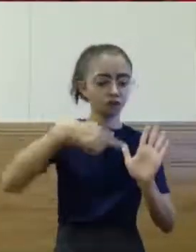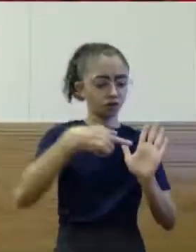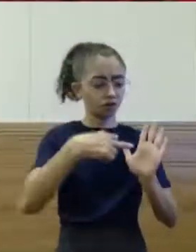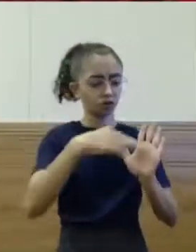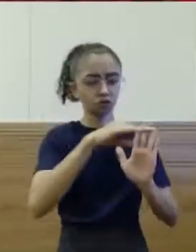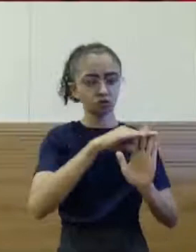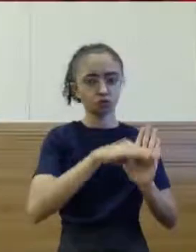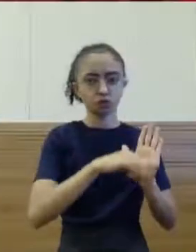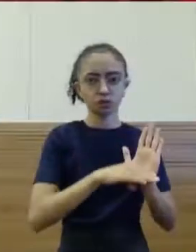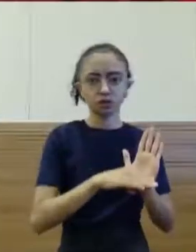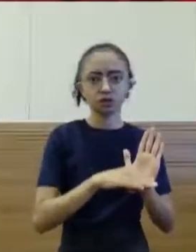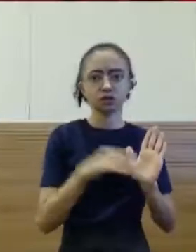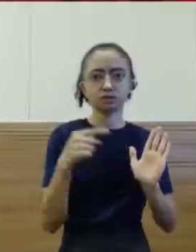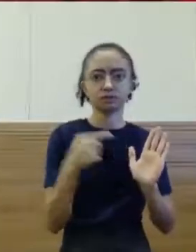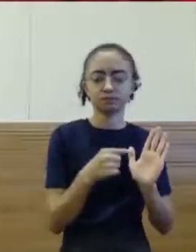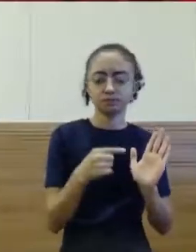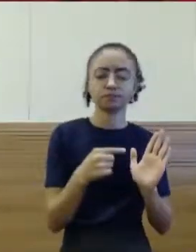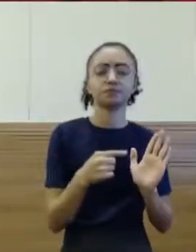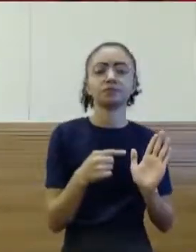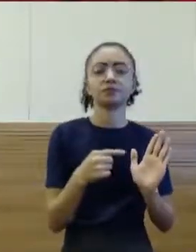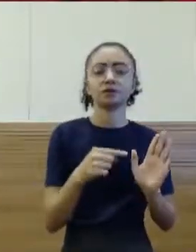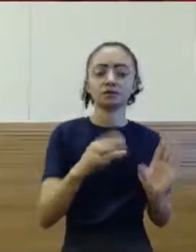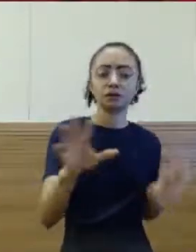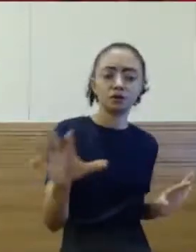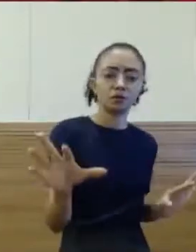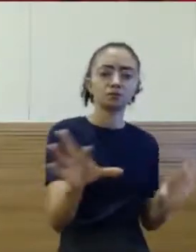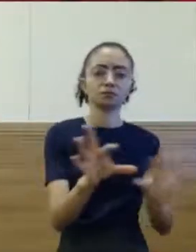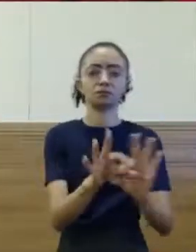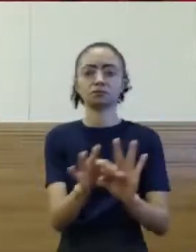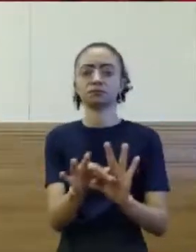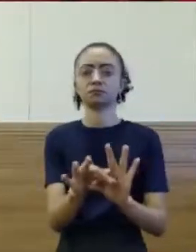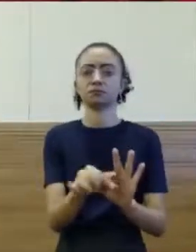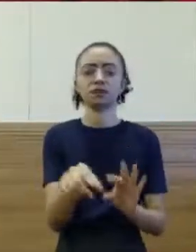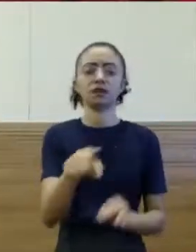the other ministries and the other sectors.